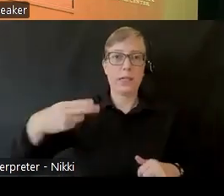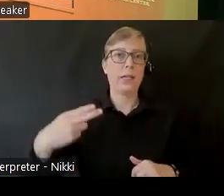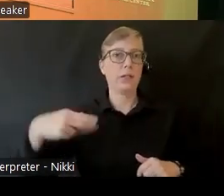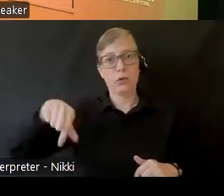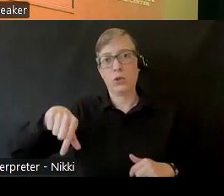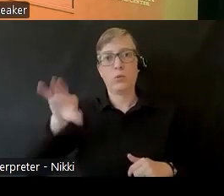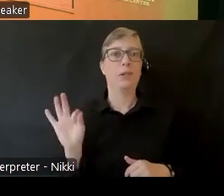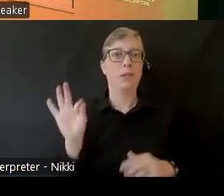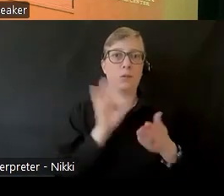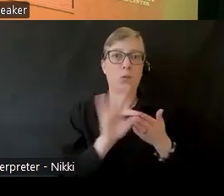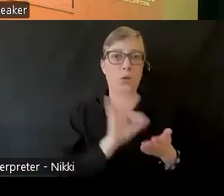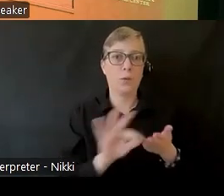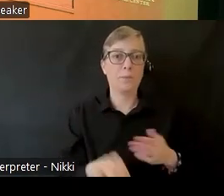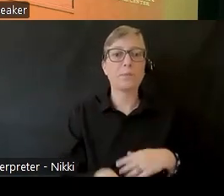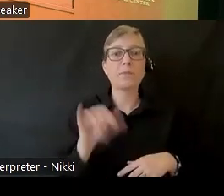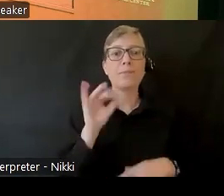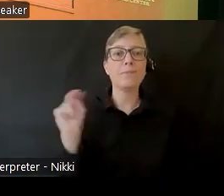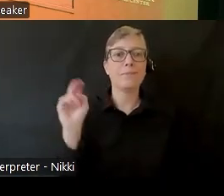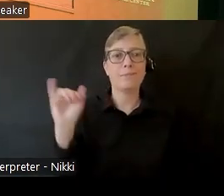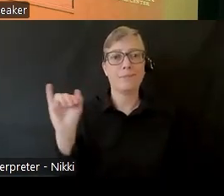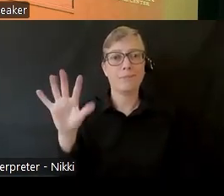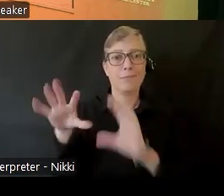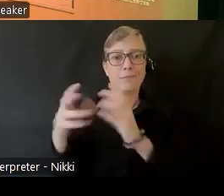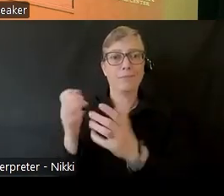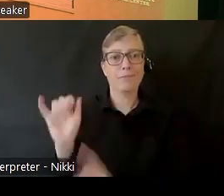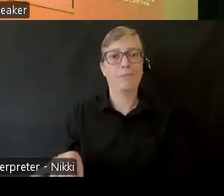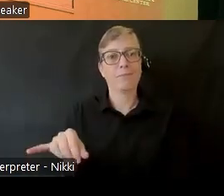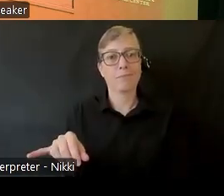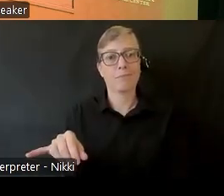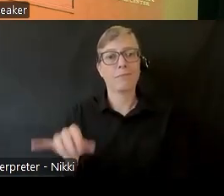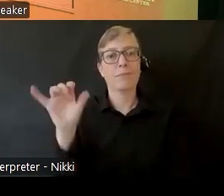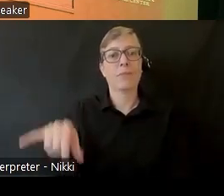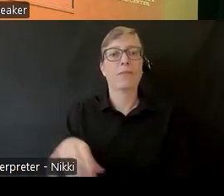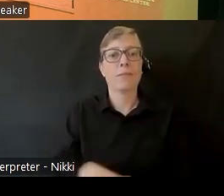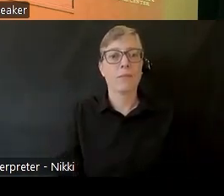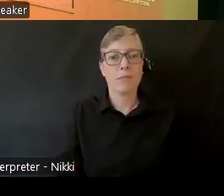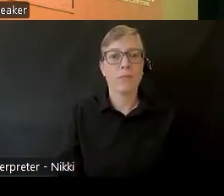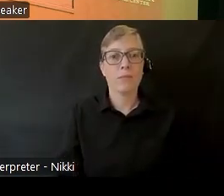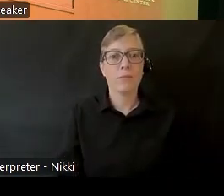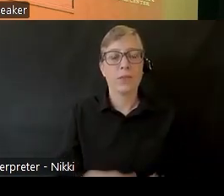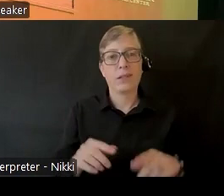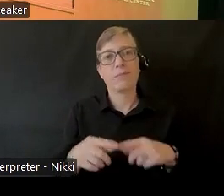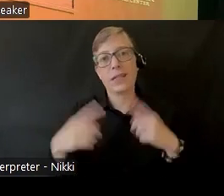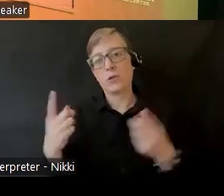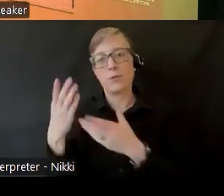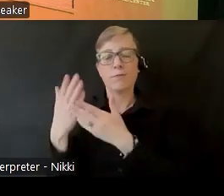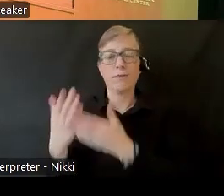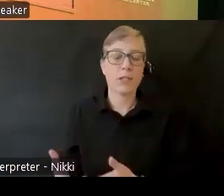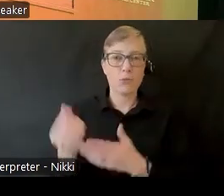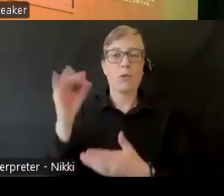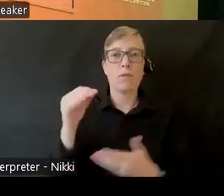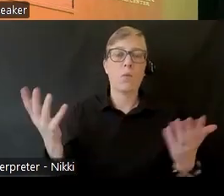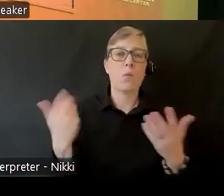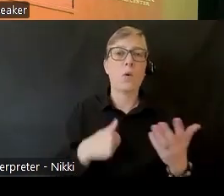reference group, which is the NI group, so that's kind of the counterfactual of what we would have expected to